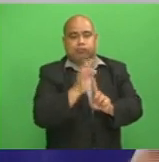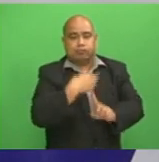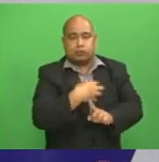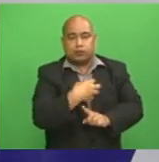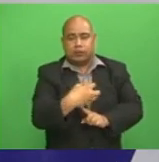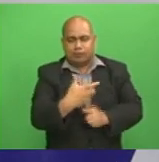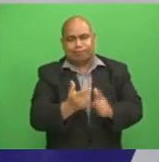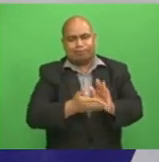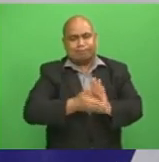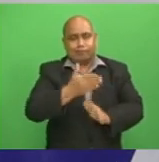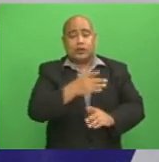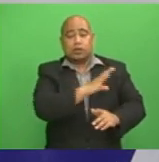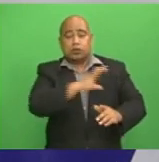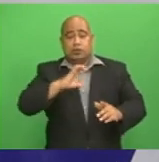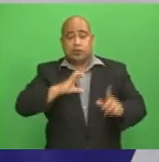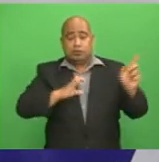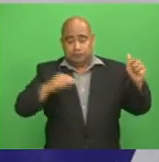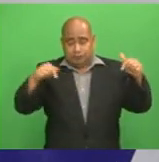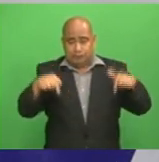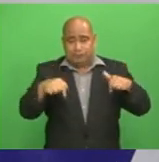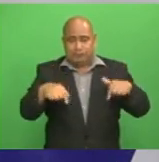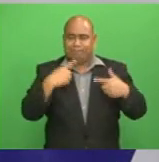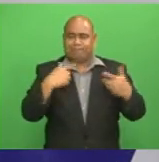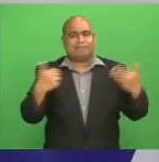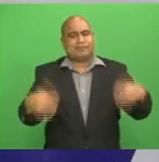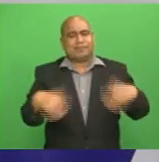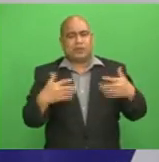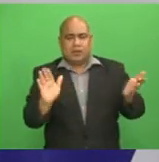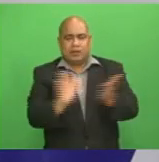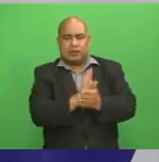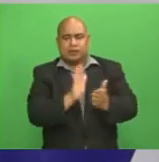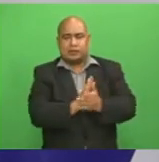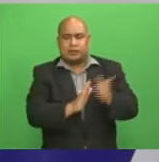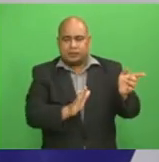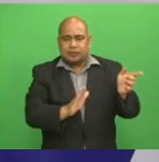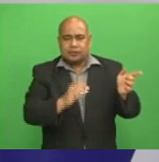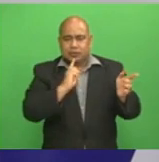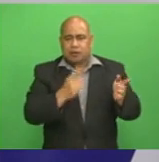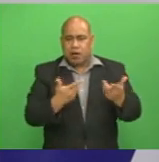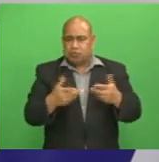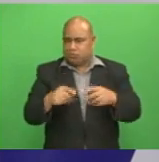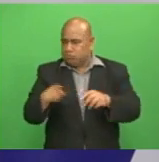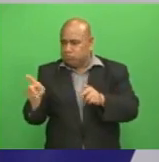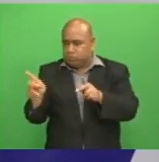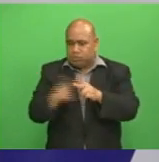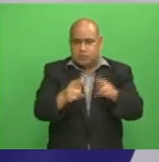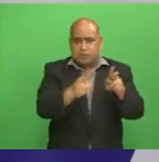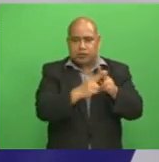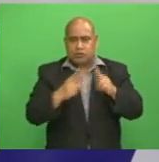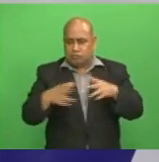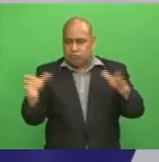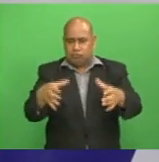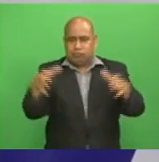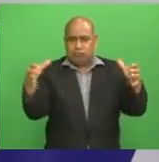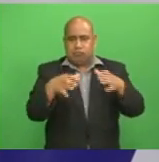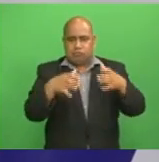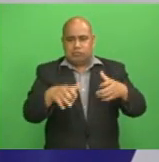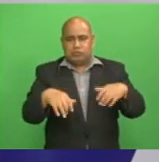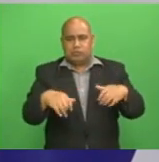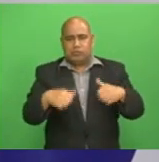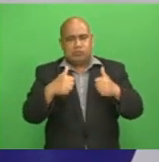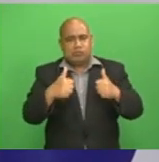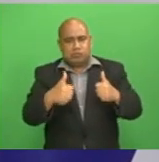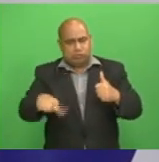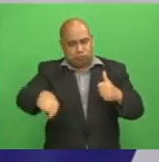a doubling of our team in Suva, doing more on programme, looking more at the big sort of development